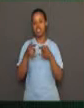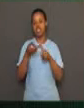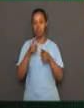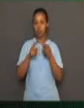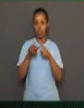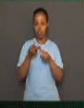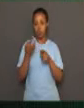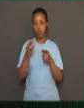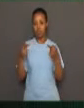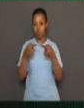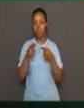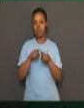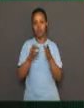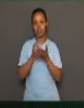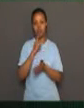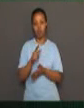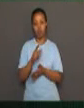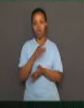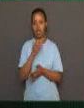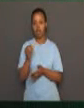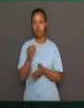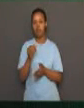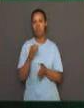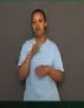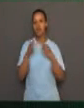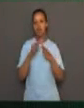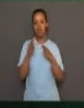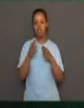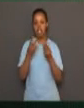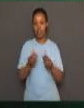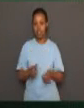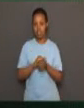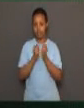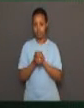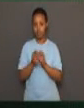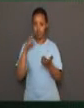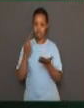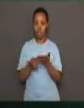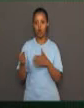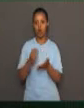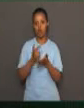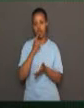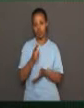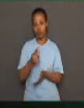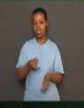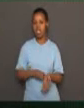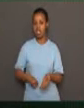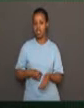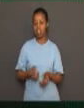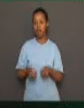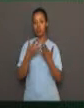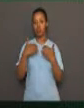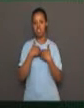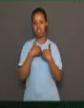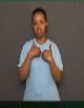providing evidence for biological evolution. The embryonic stage of many